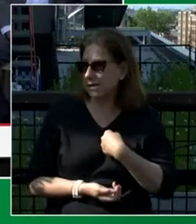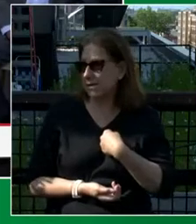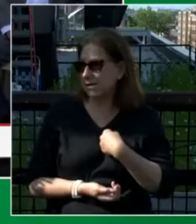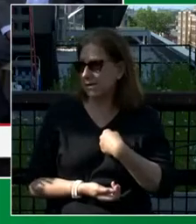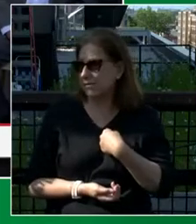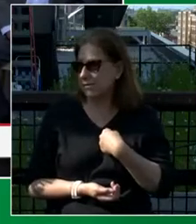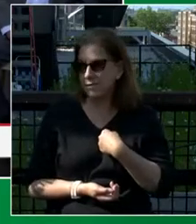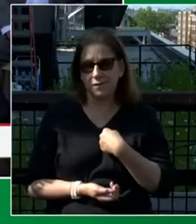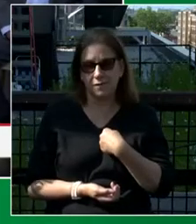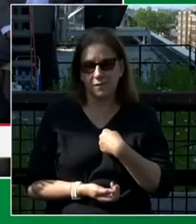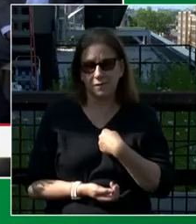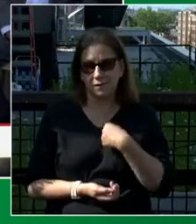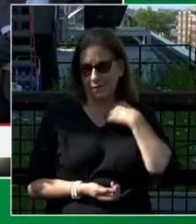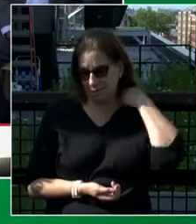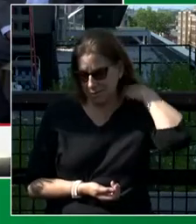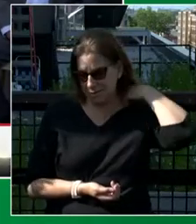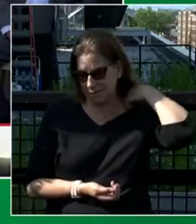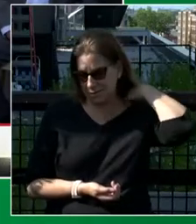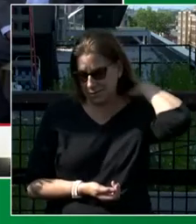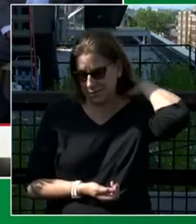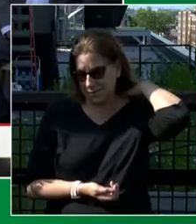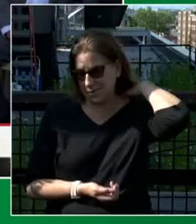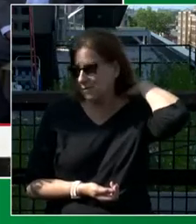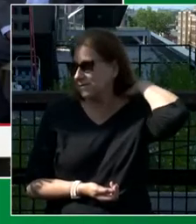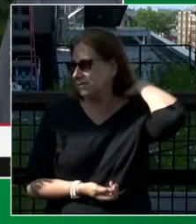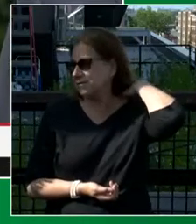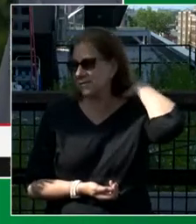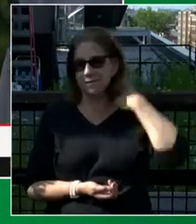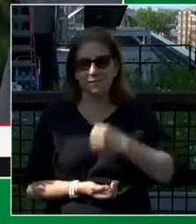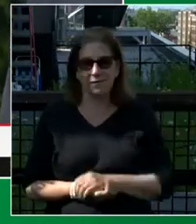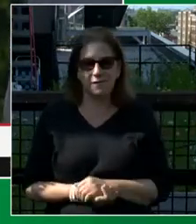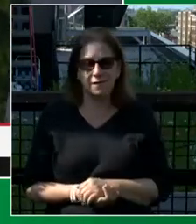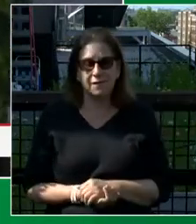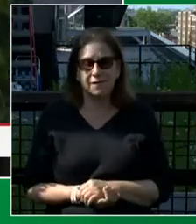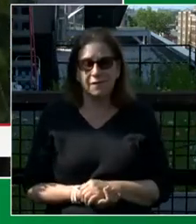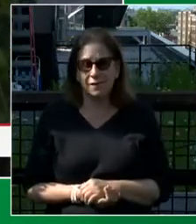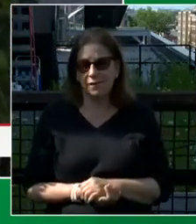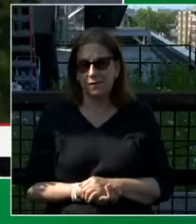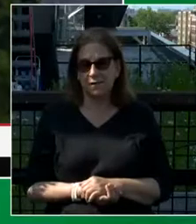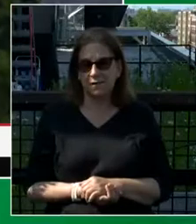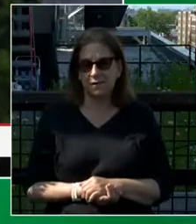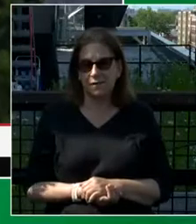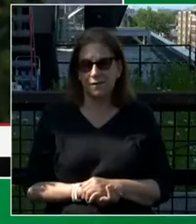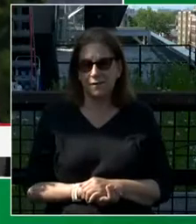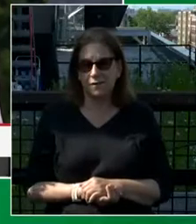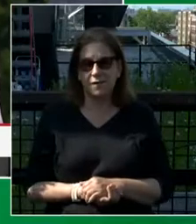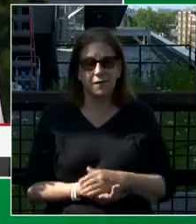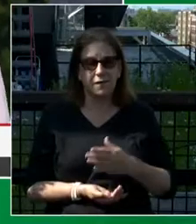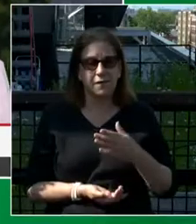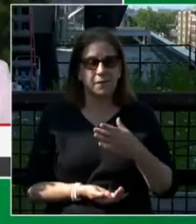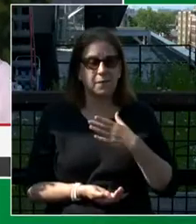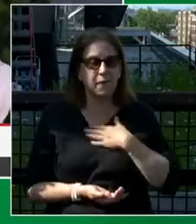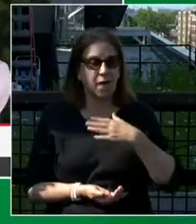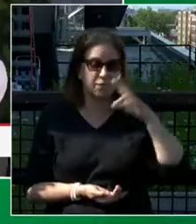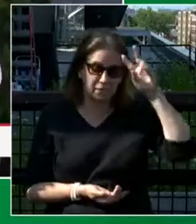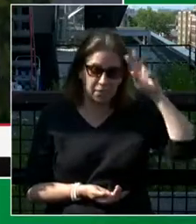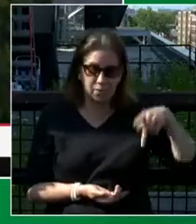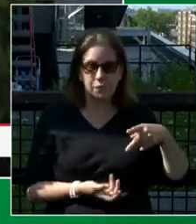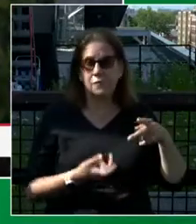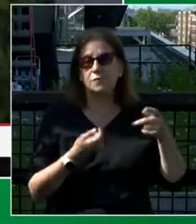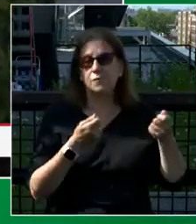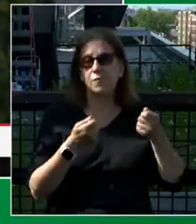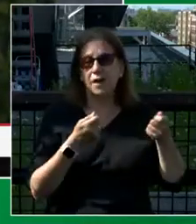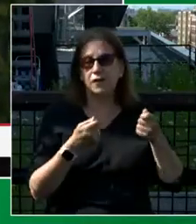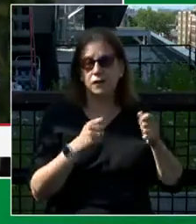business. My second in command, my vice president, manages the account team that's working with